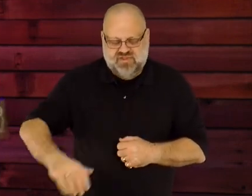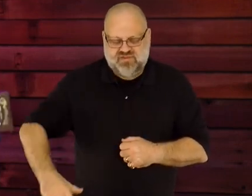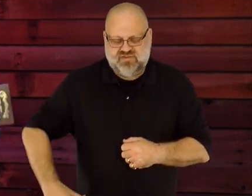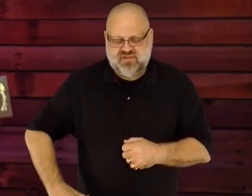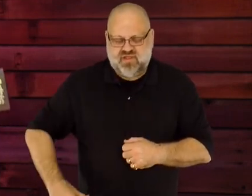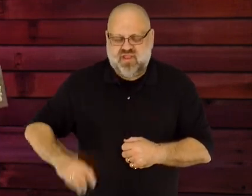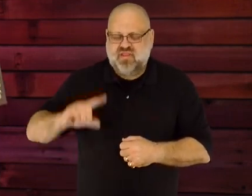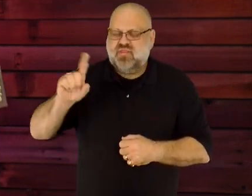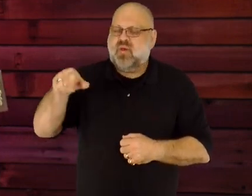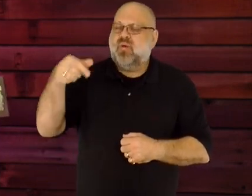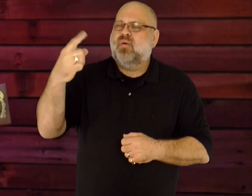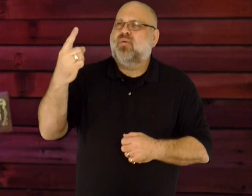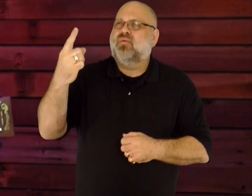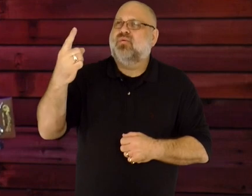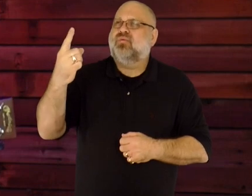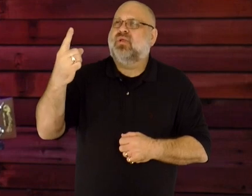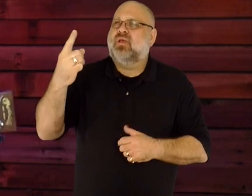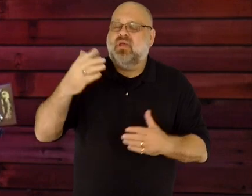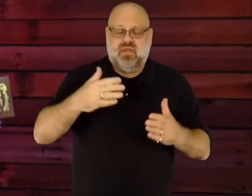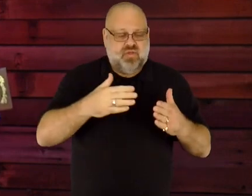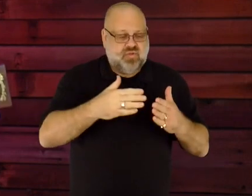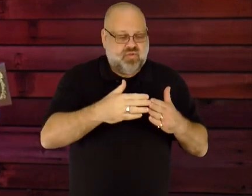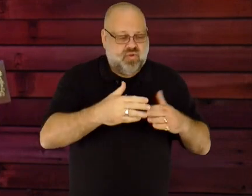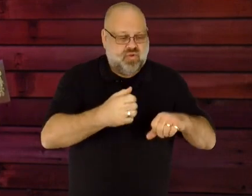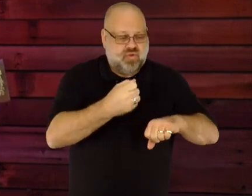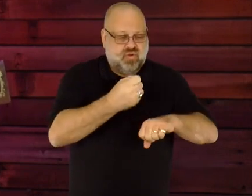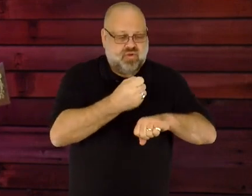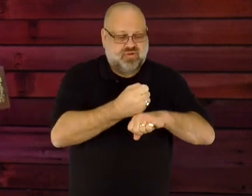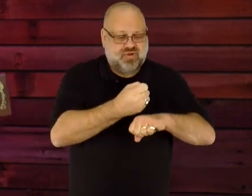Christ alone,